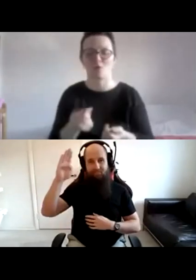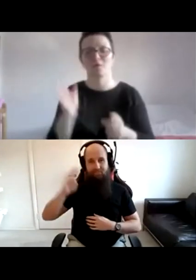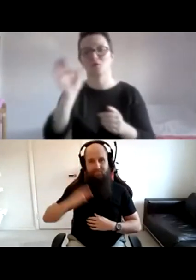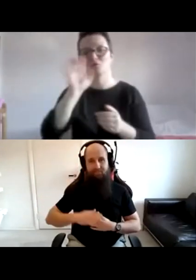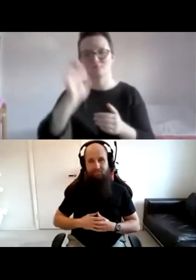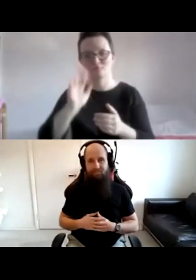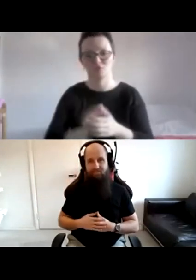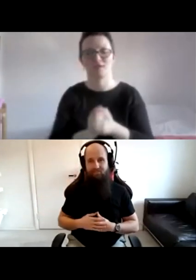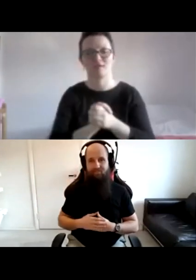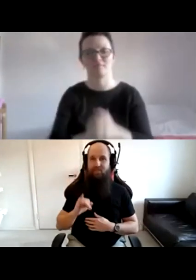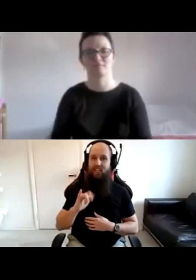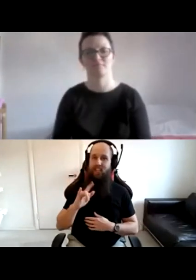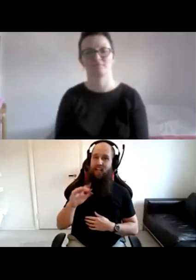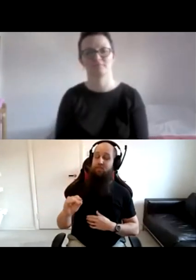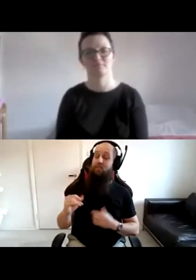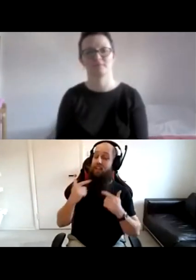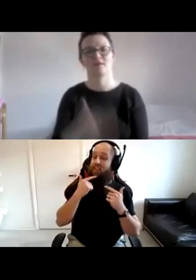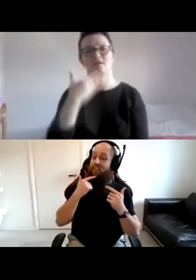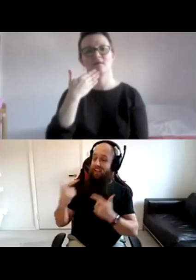Thank you.